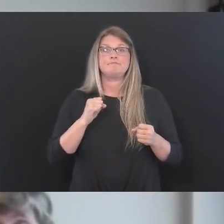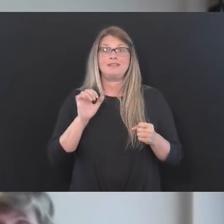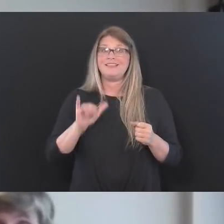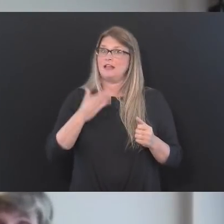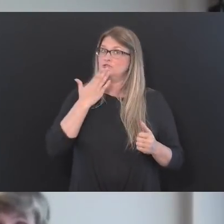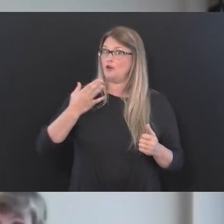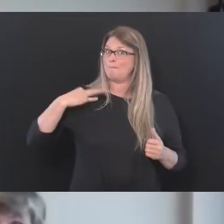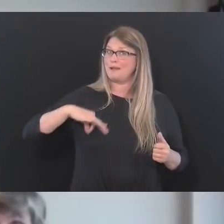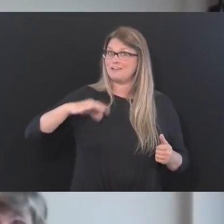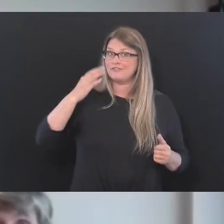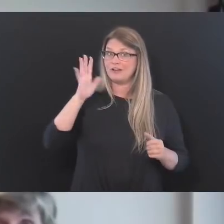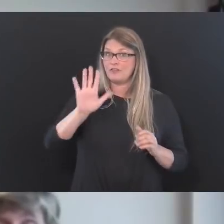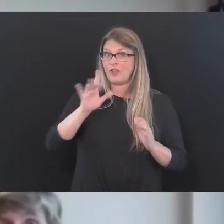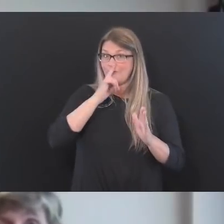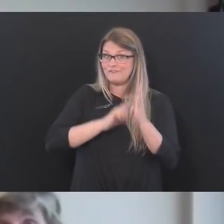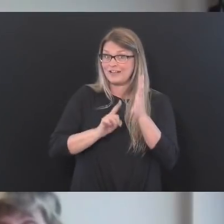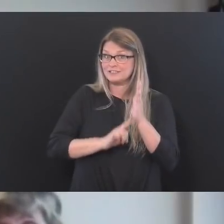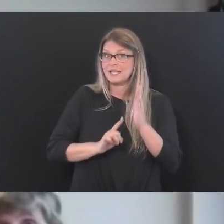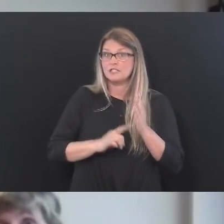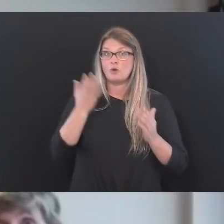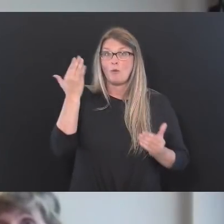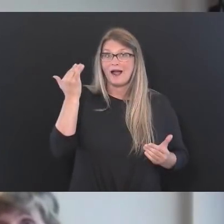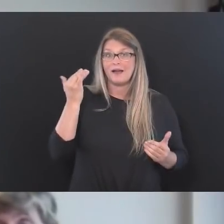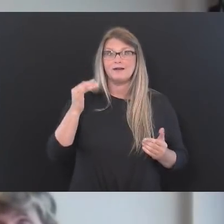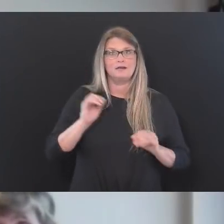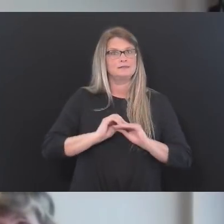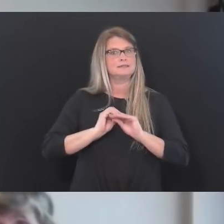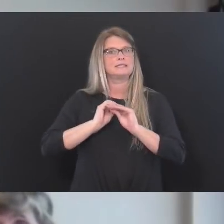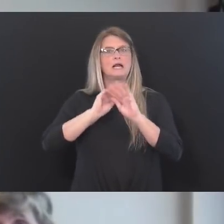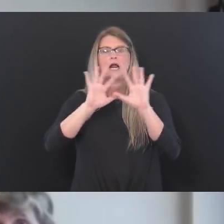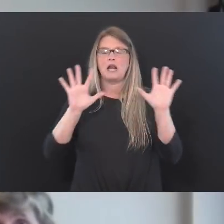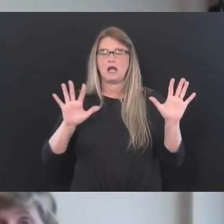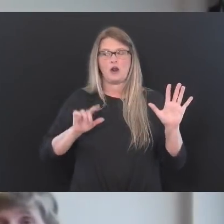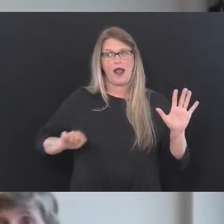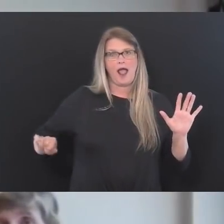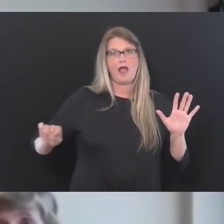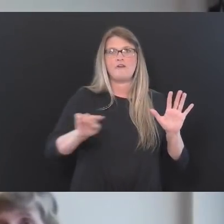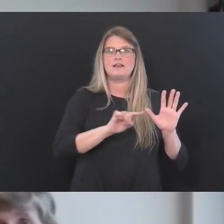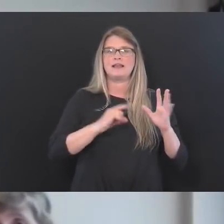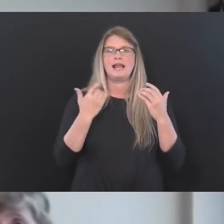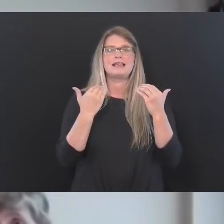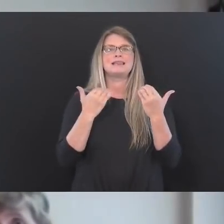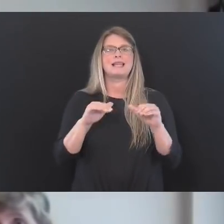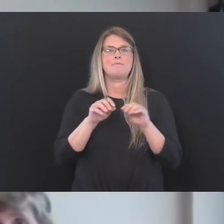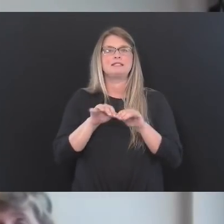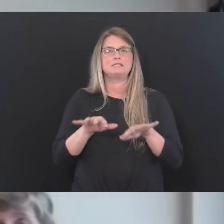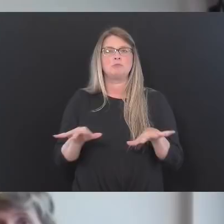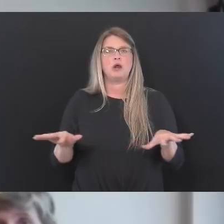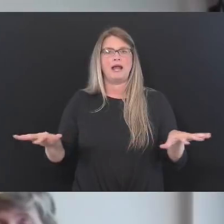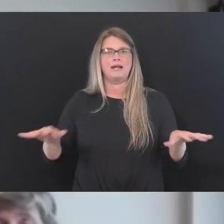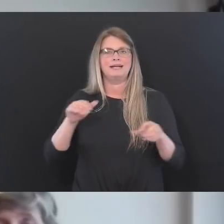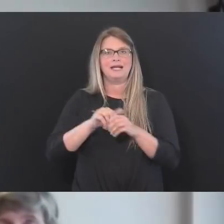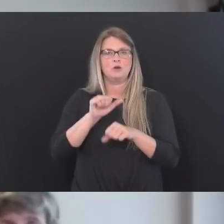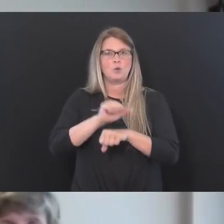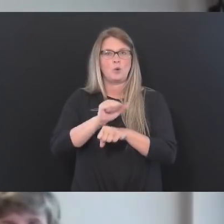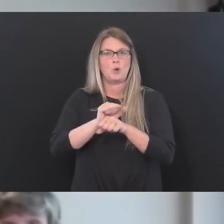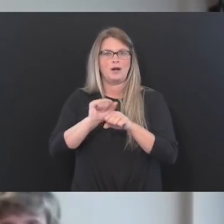in the investigation because it was clear that the work that they had done had limited any kind of exposures in the work